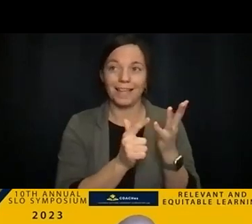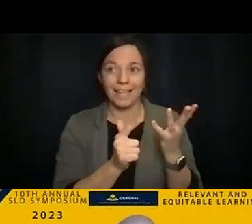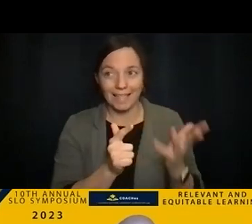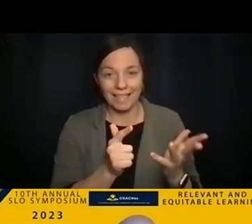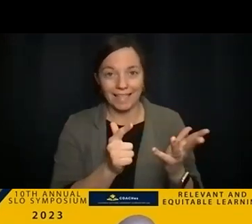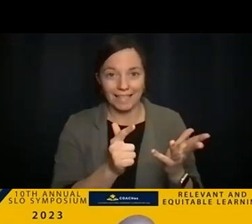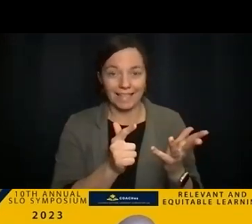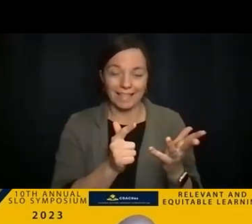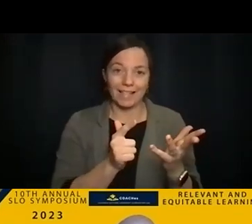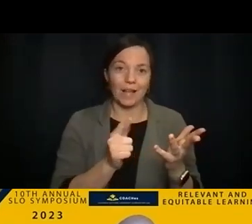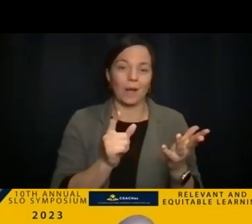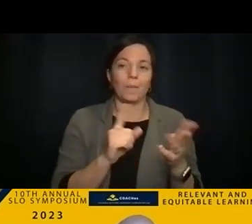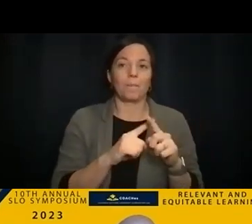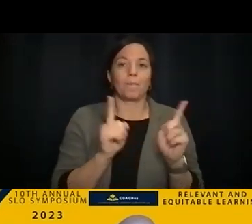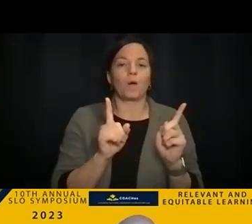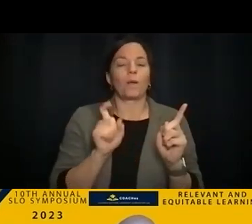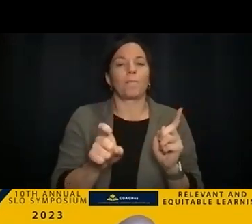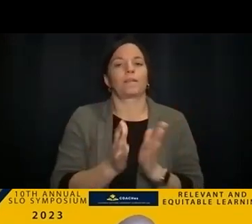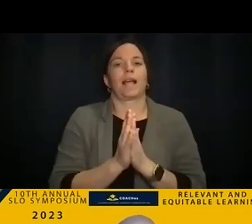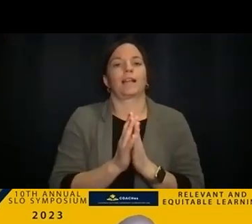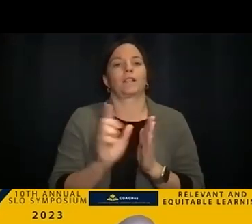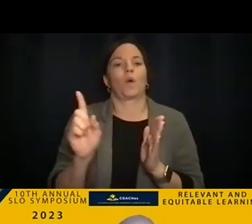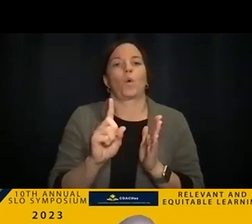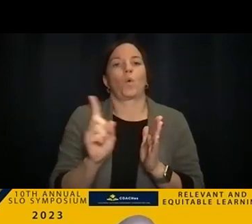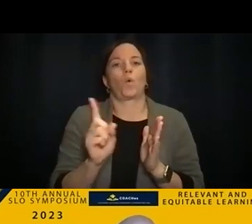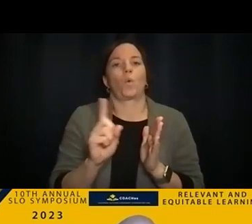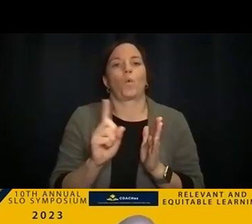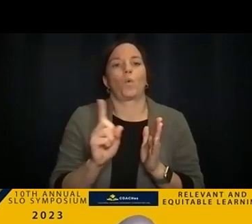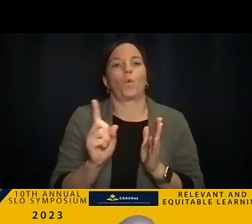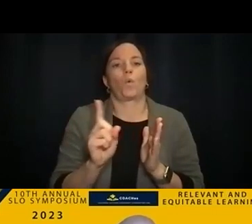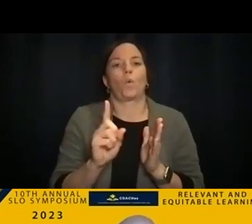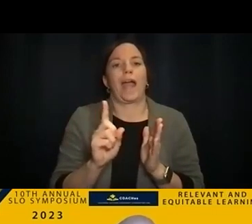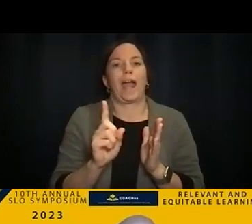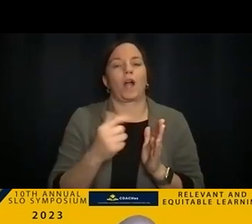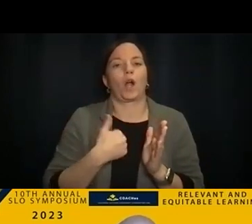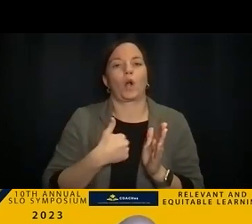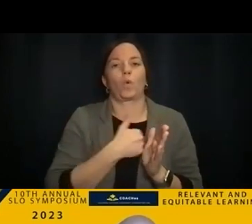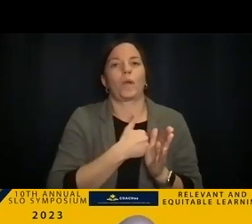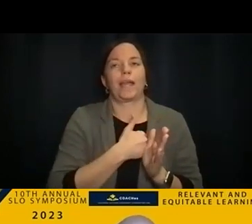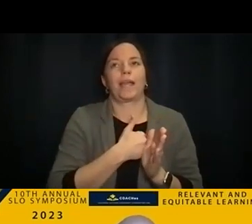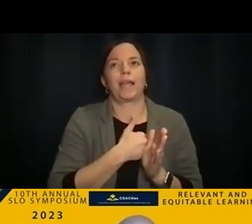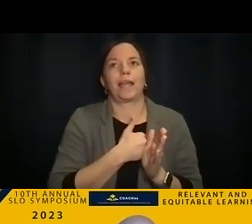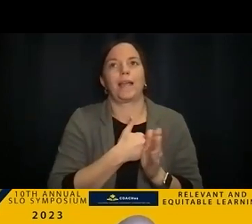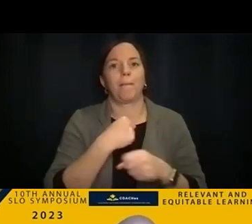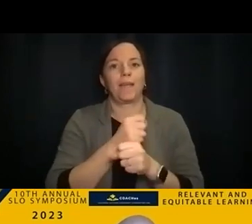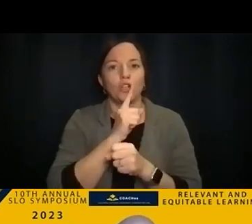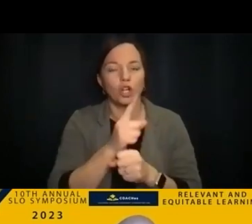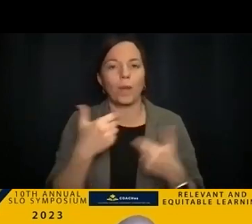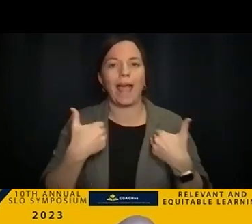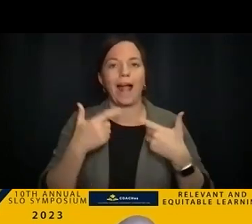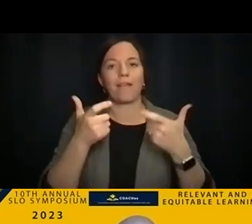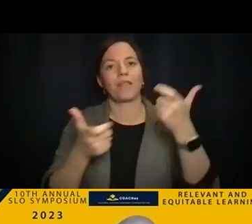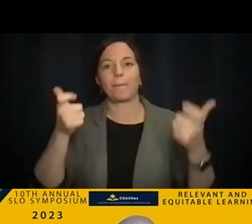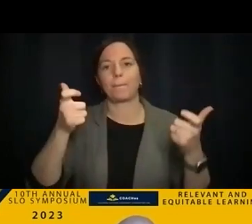Where are we with the sort of like keeping bigger picture in mind, right? What's going on with